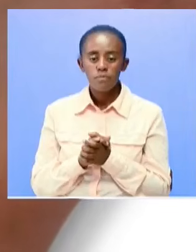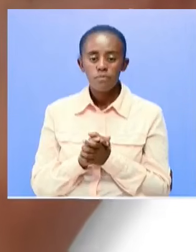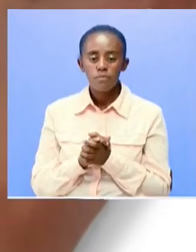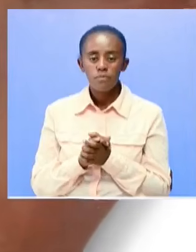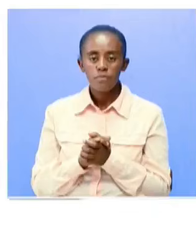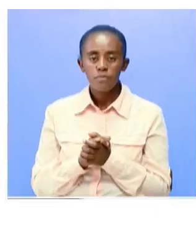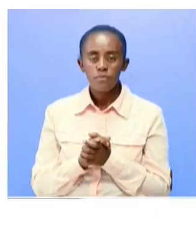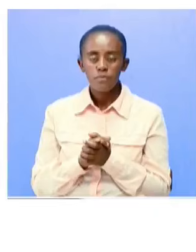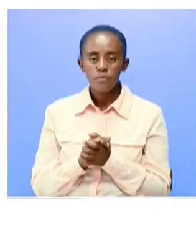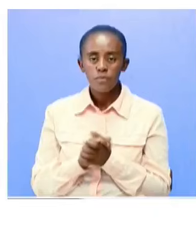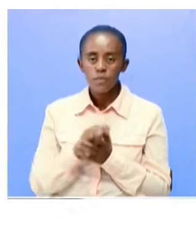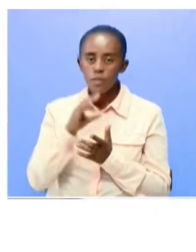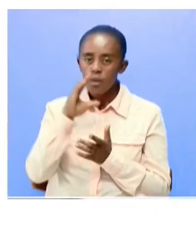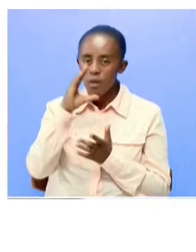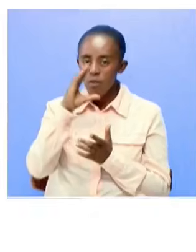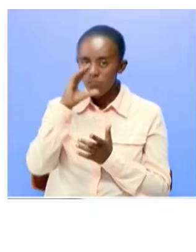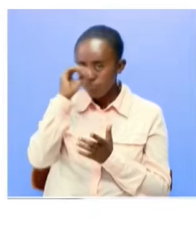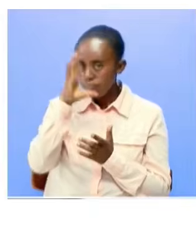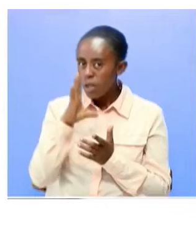told